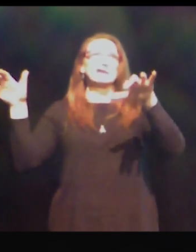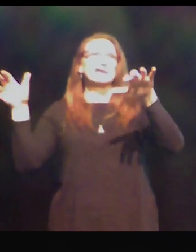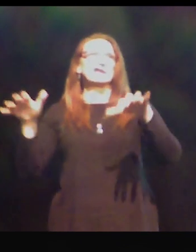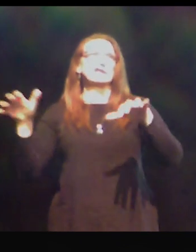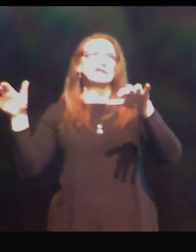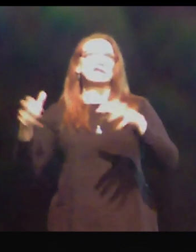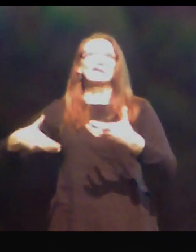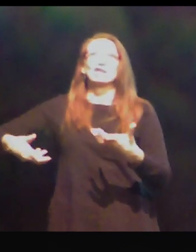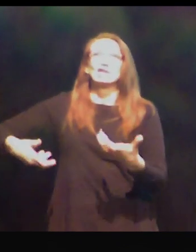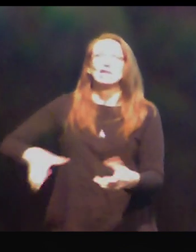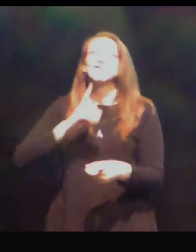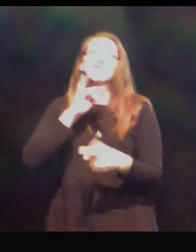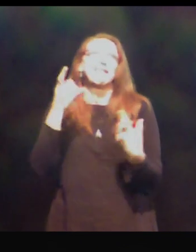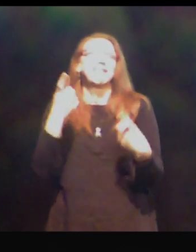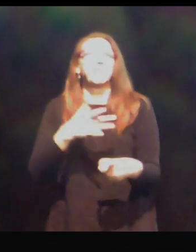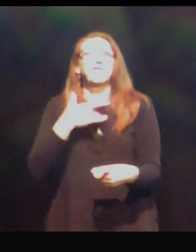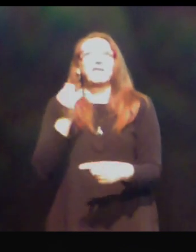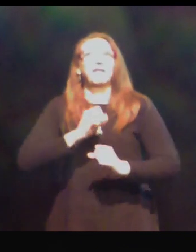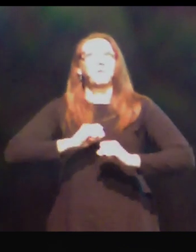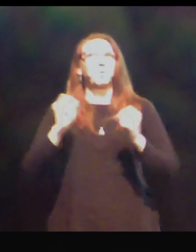protracted winter.